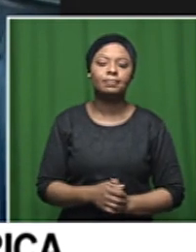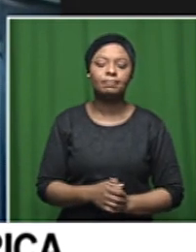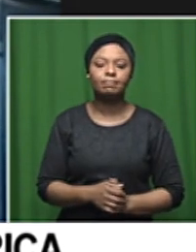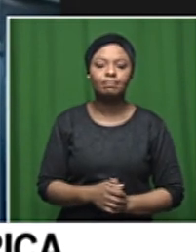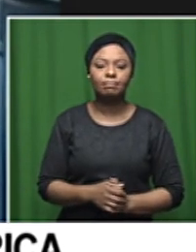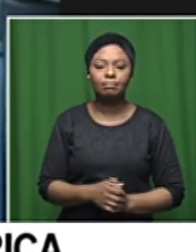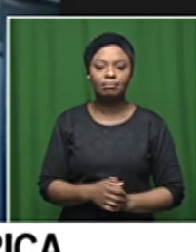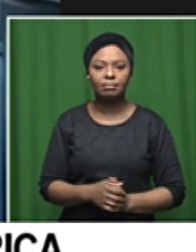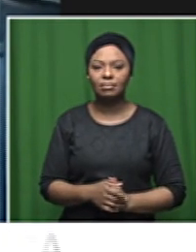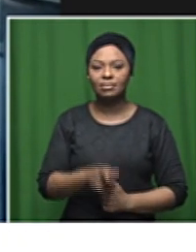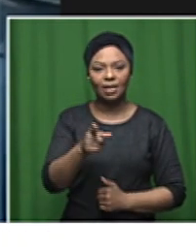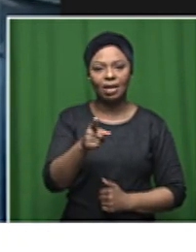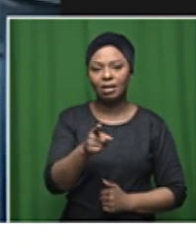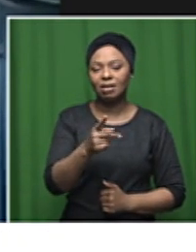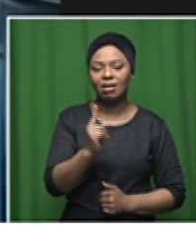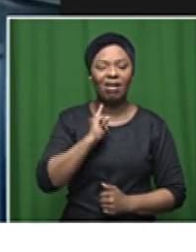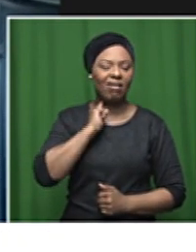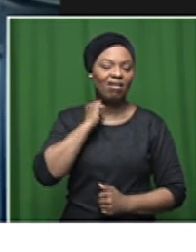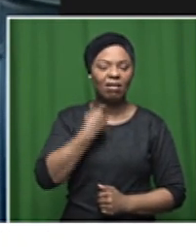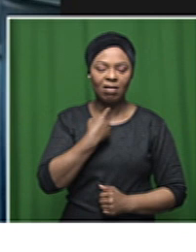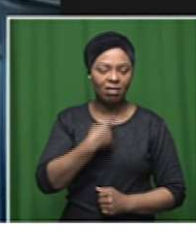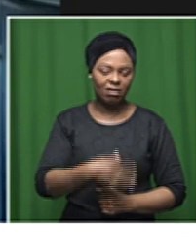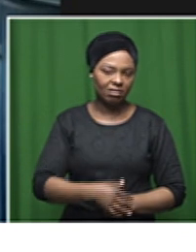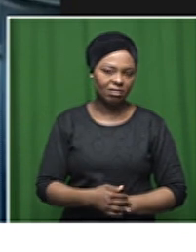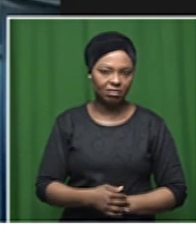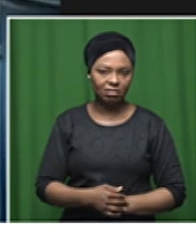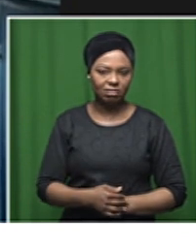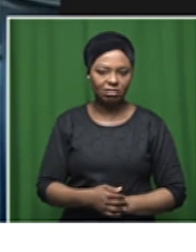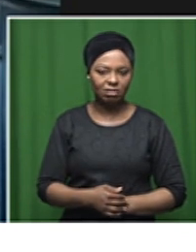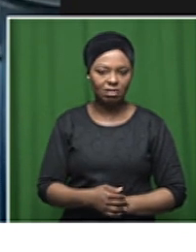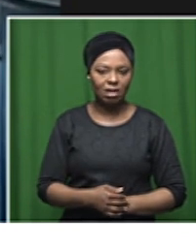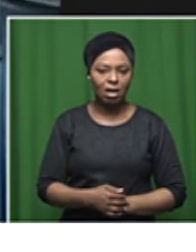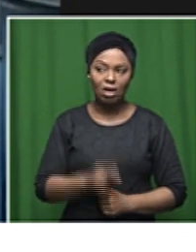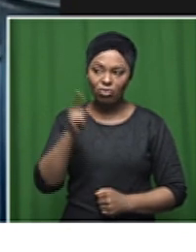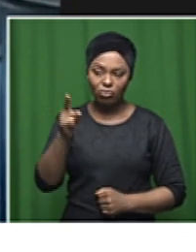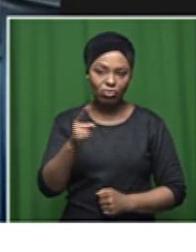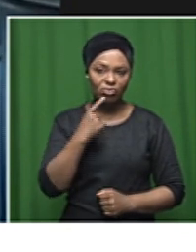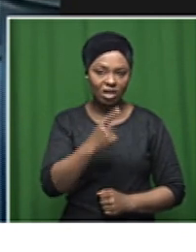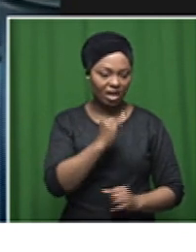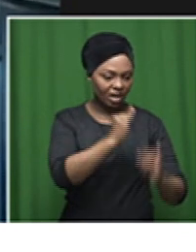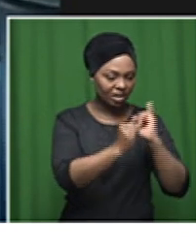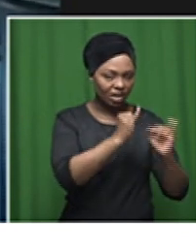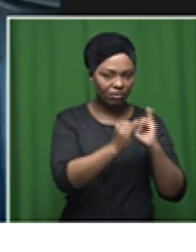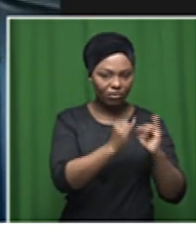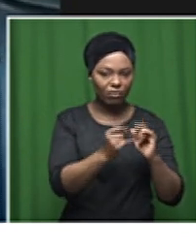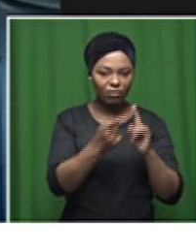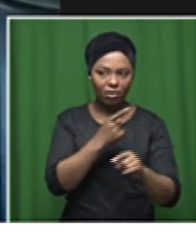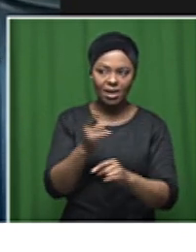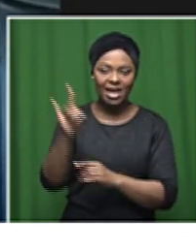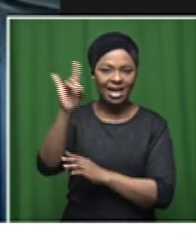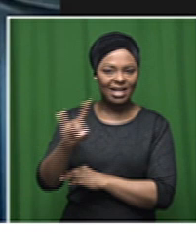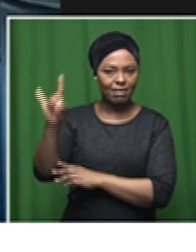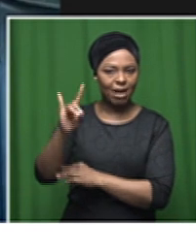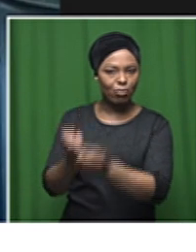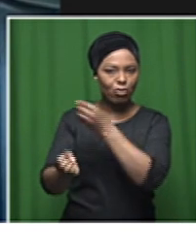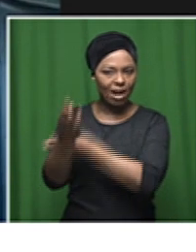It's not true that patients interviewed in Bara, there was a patient from Heidelberg, that's Mpumalanga,